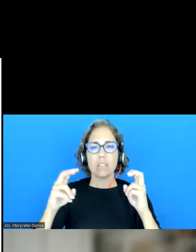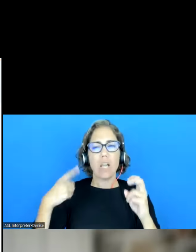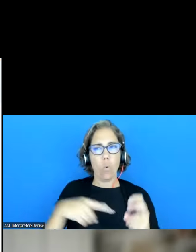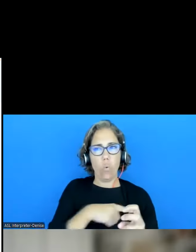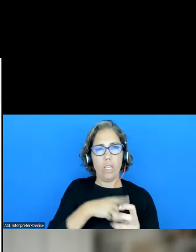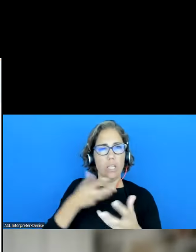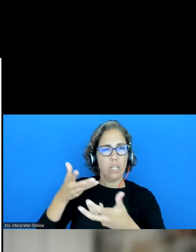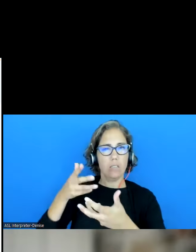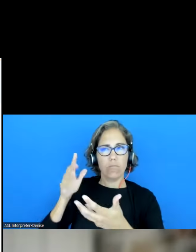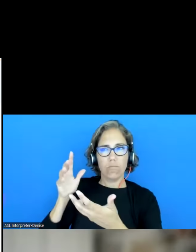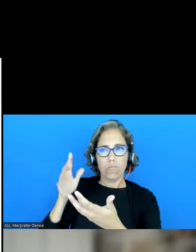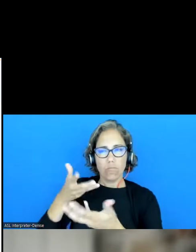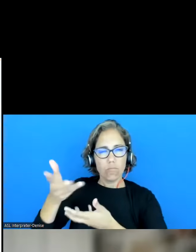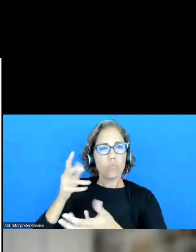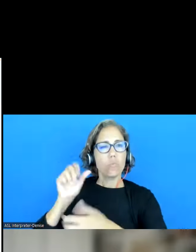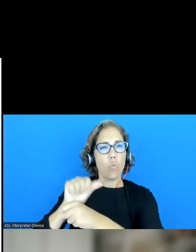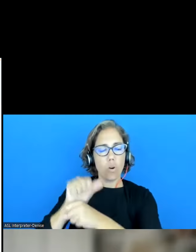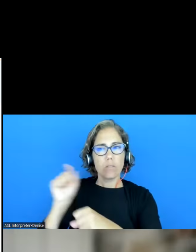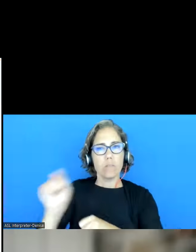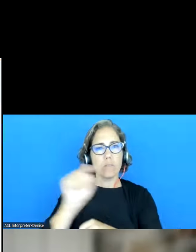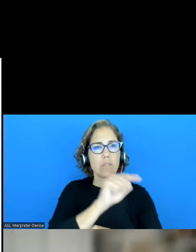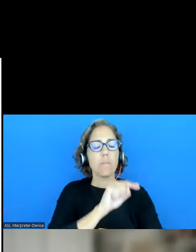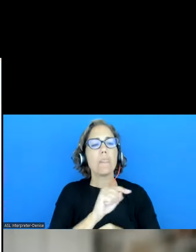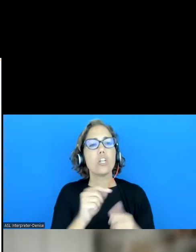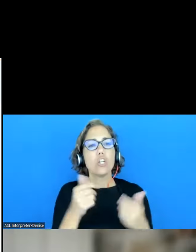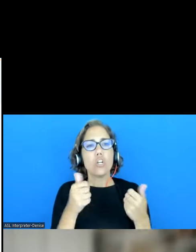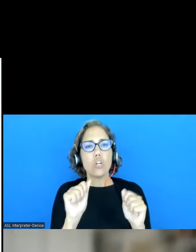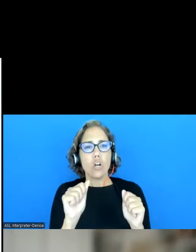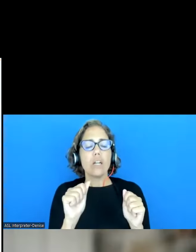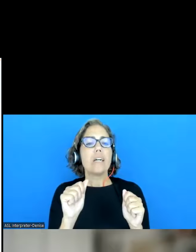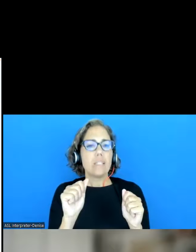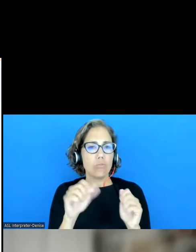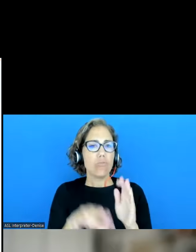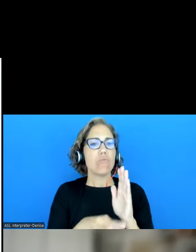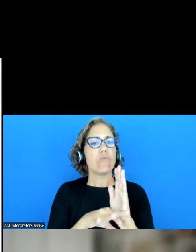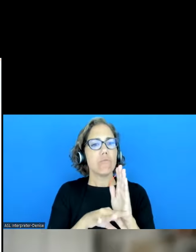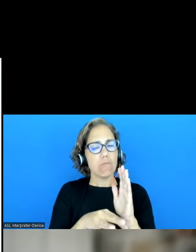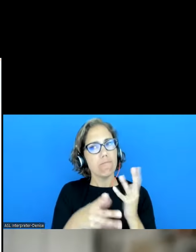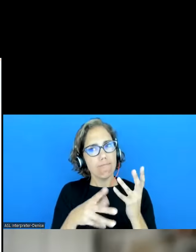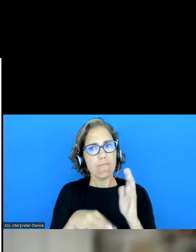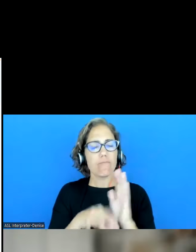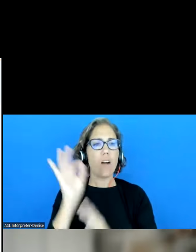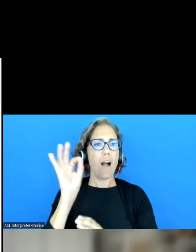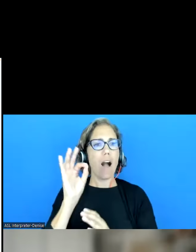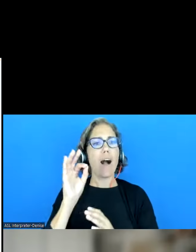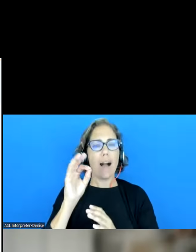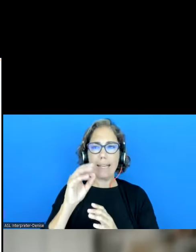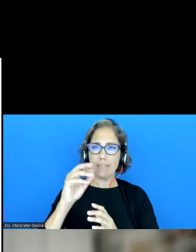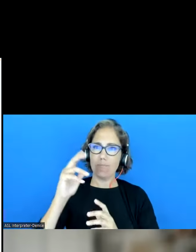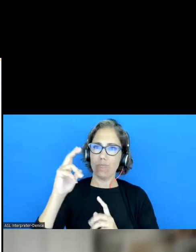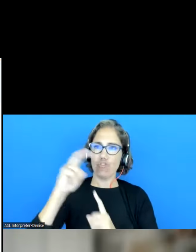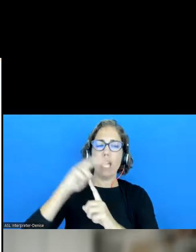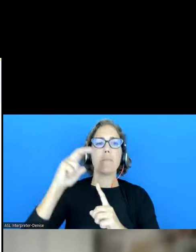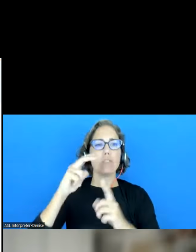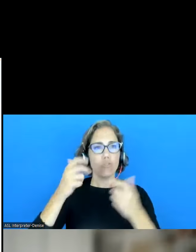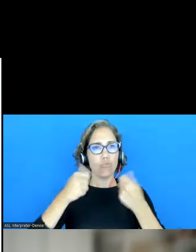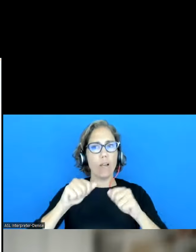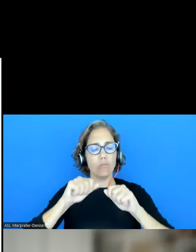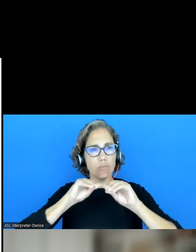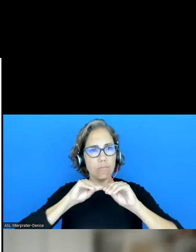and finding champions is one of the best way in order to start distributing an accessibility